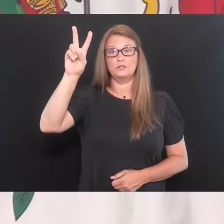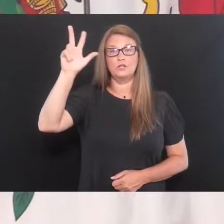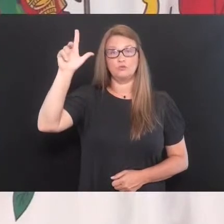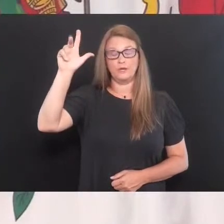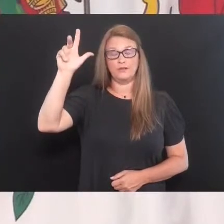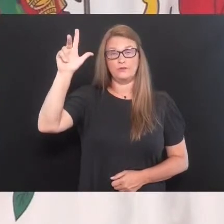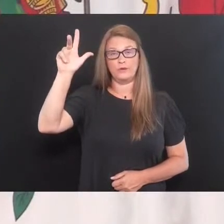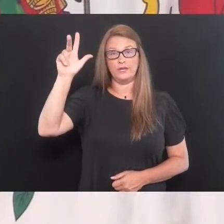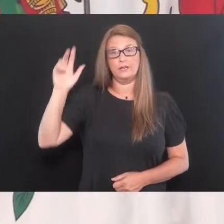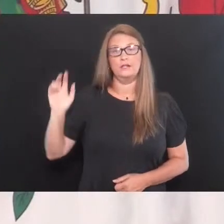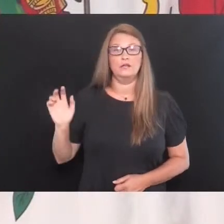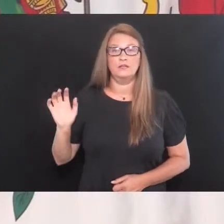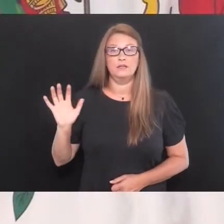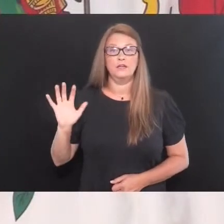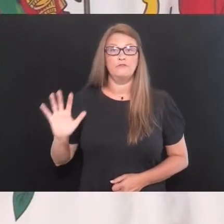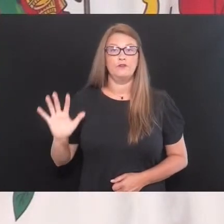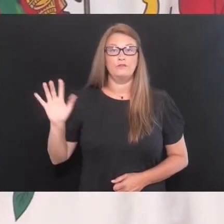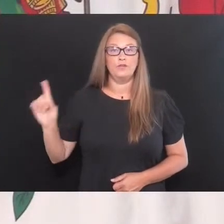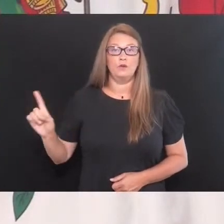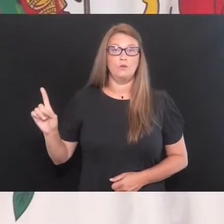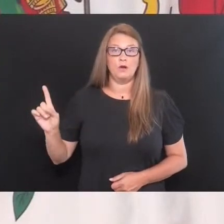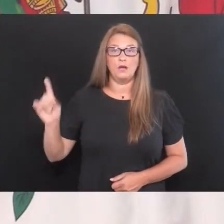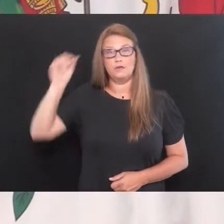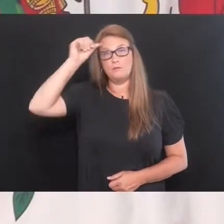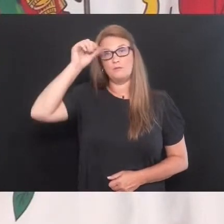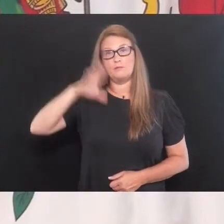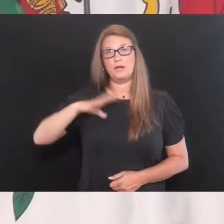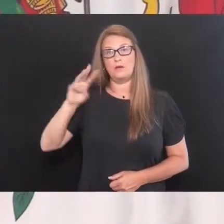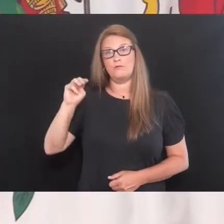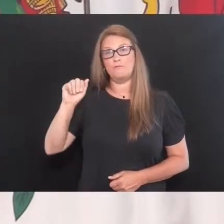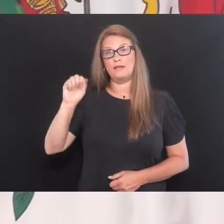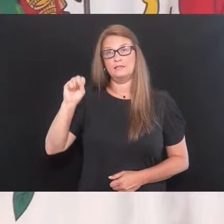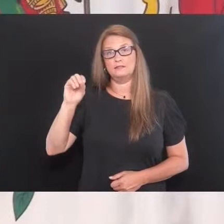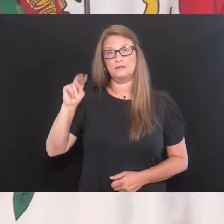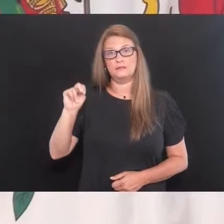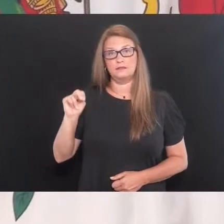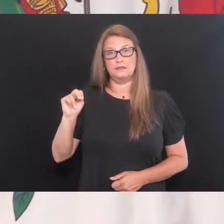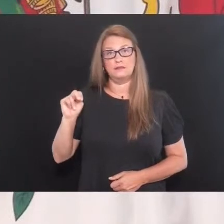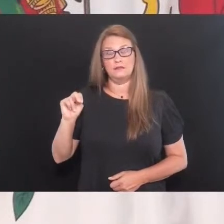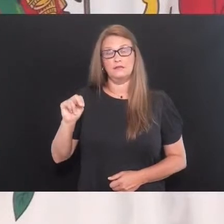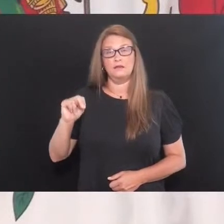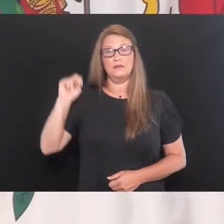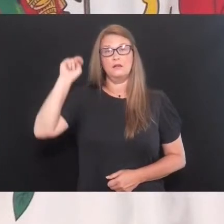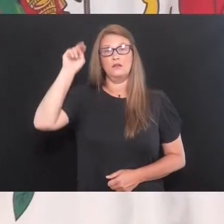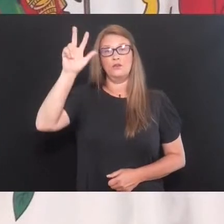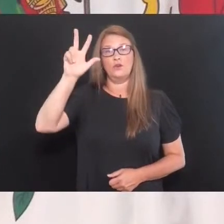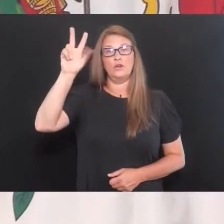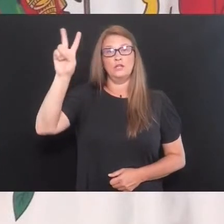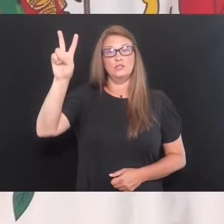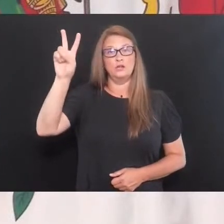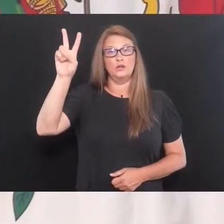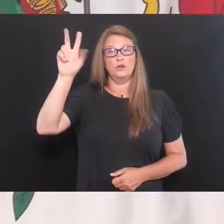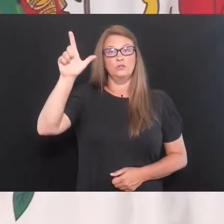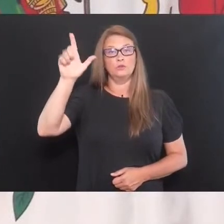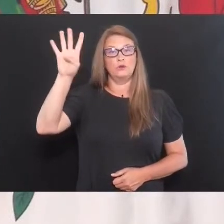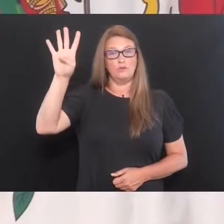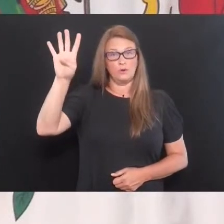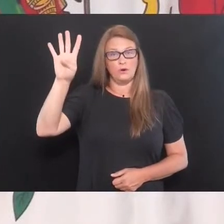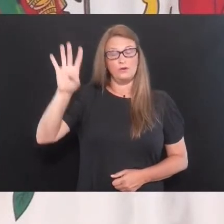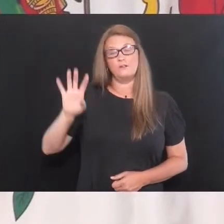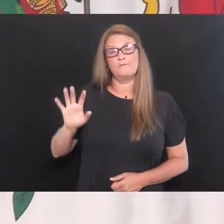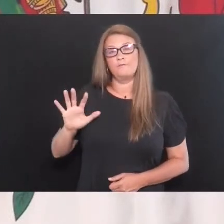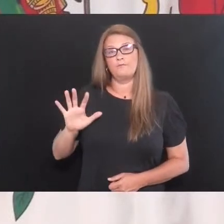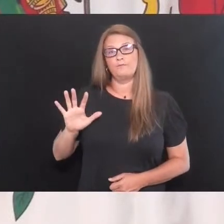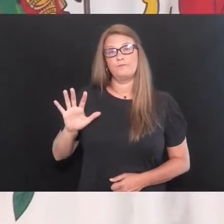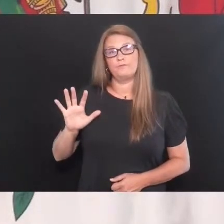32,223rd death is a 51-year-old male from Mason County. Our 3,224th death is